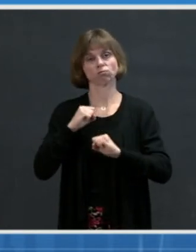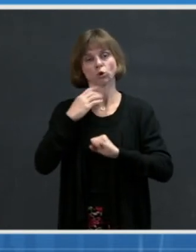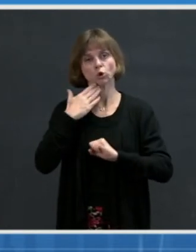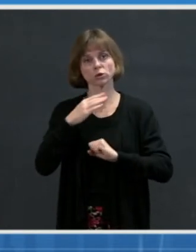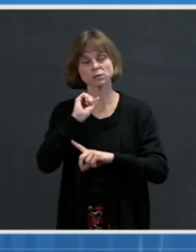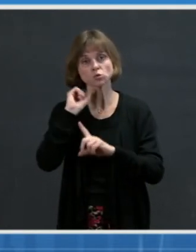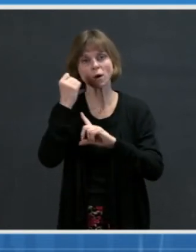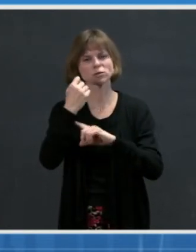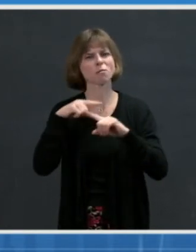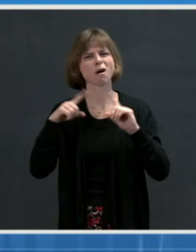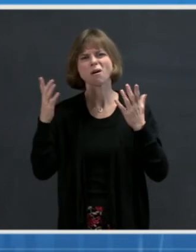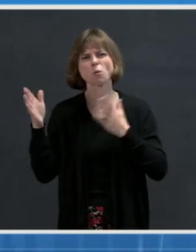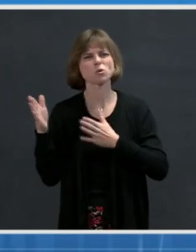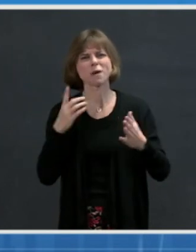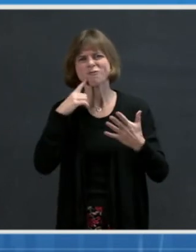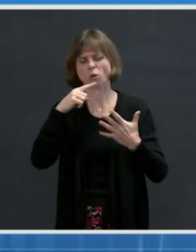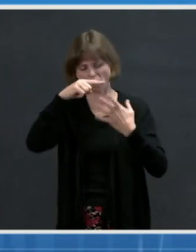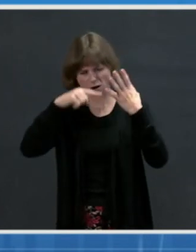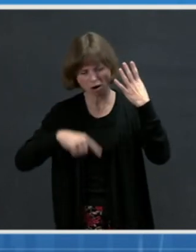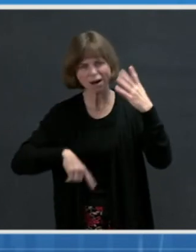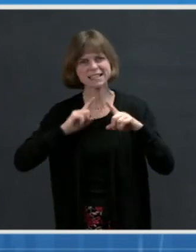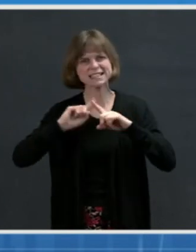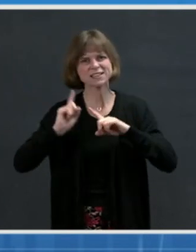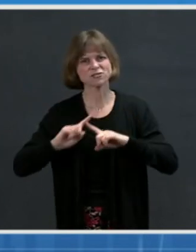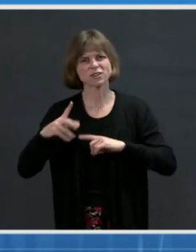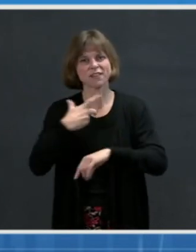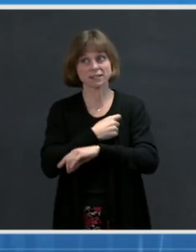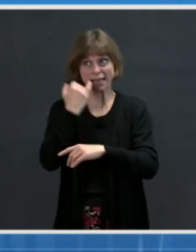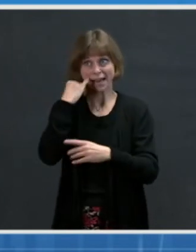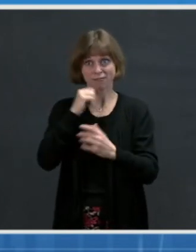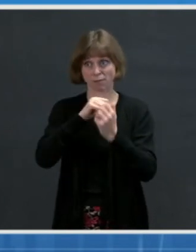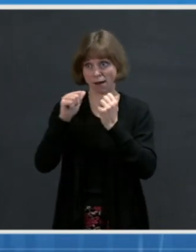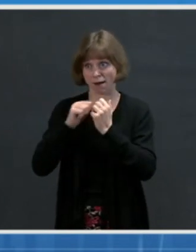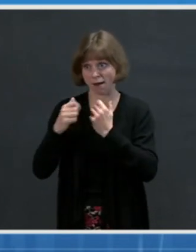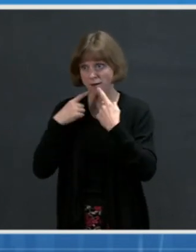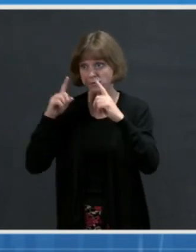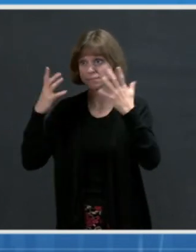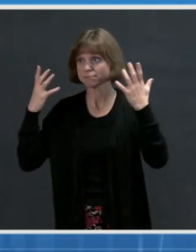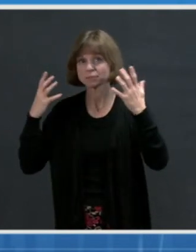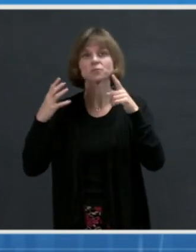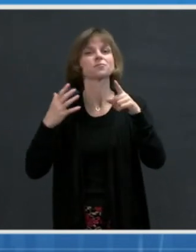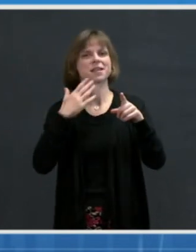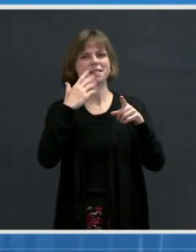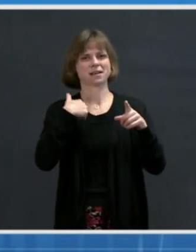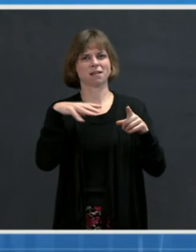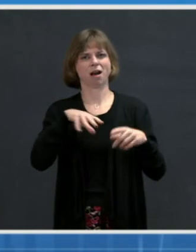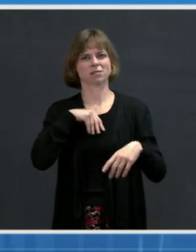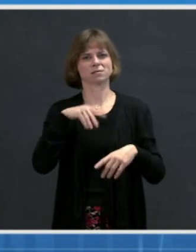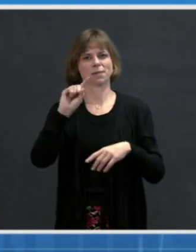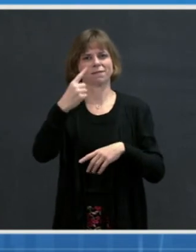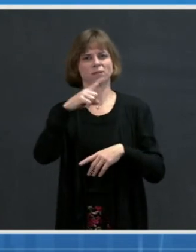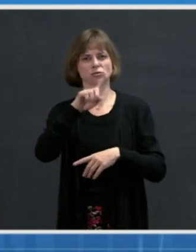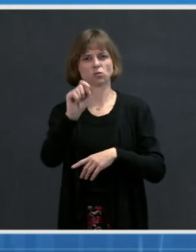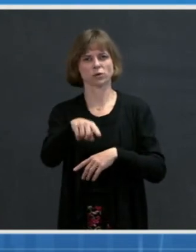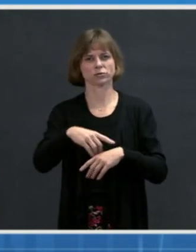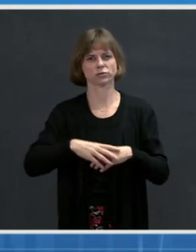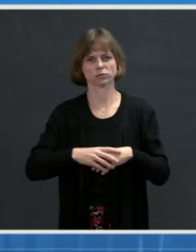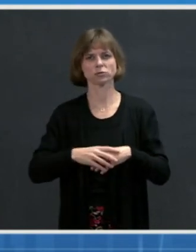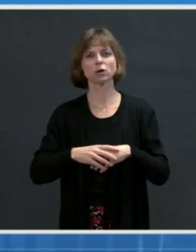is the plan for all of these different vaccines if they do succeed? Okay, thank you, Meg. I'll take the first question related